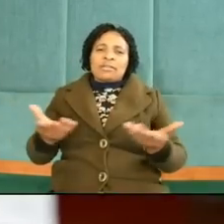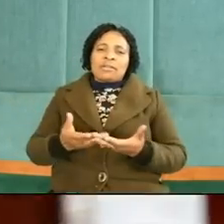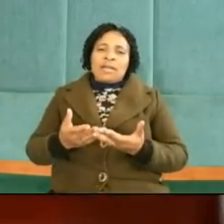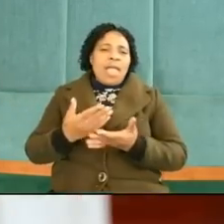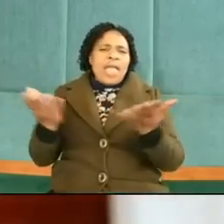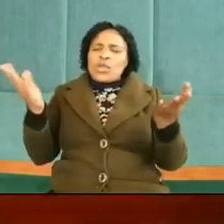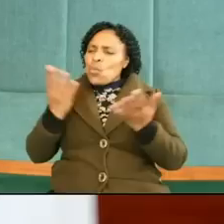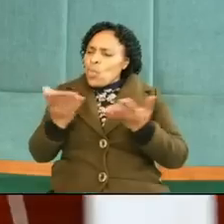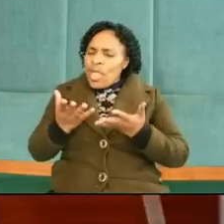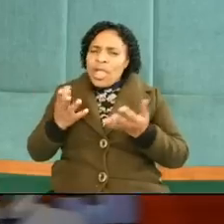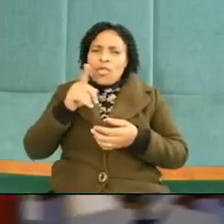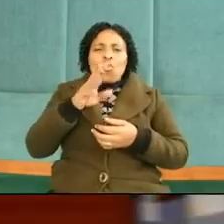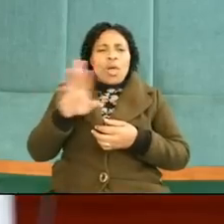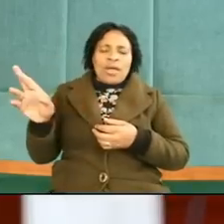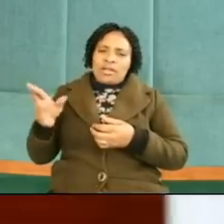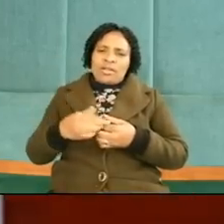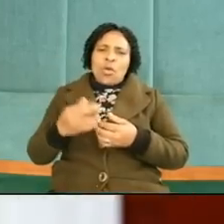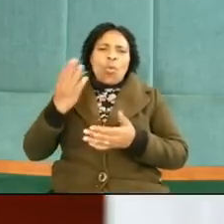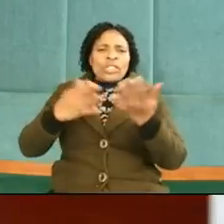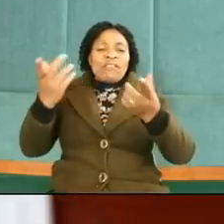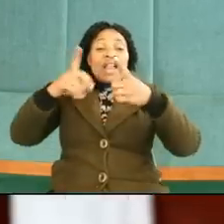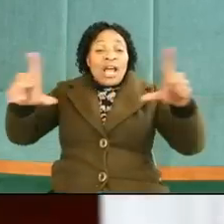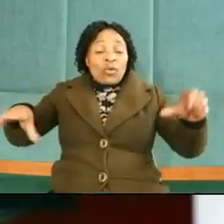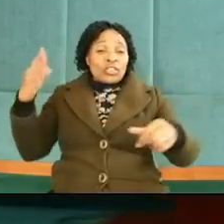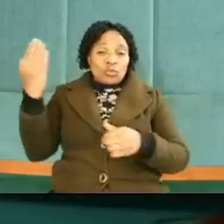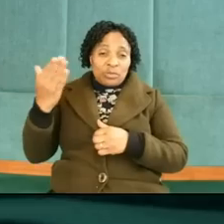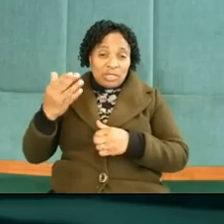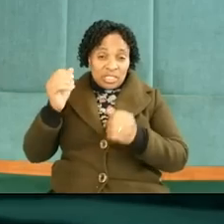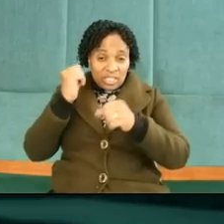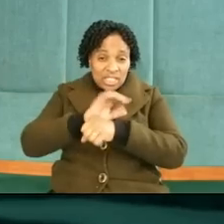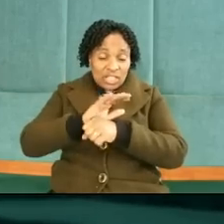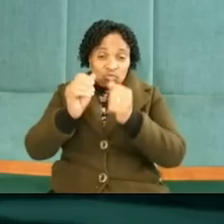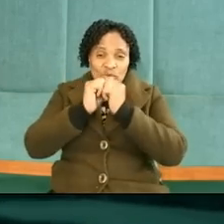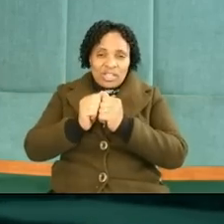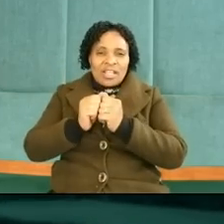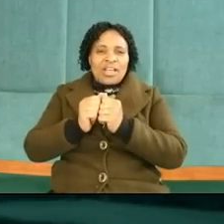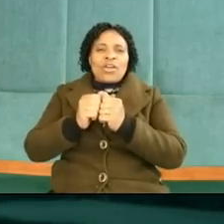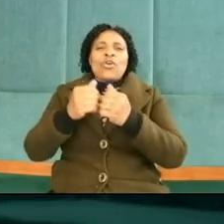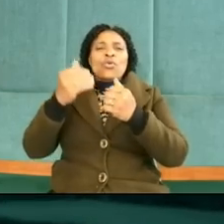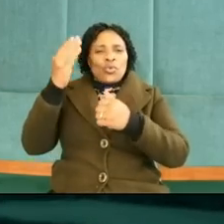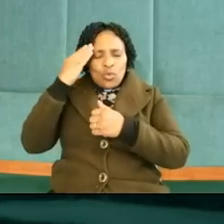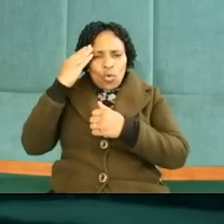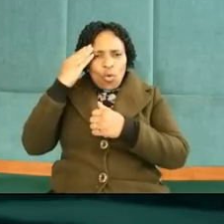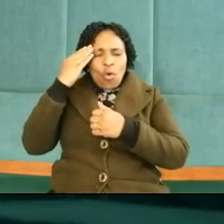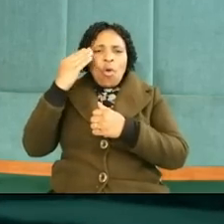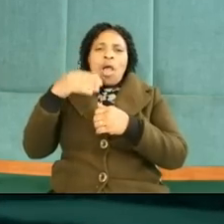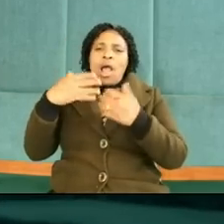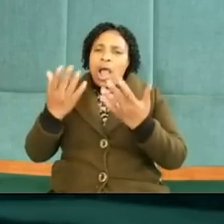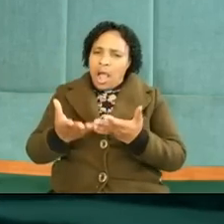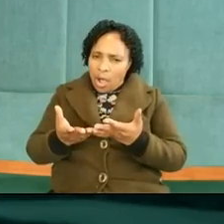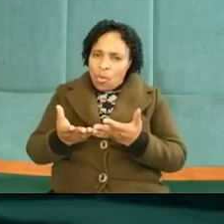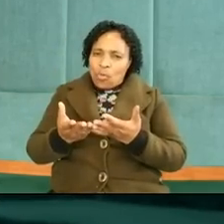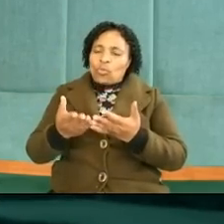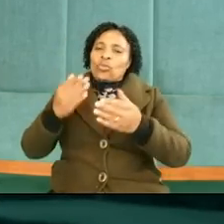Anywhere you are, whoever you are, whatever language you preach, is the church with me? You now have front row seat to